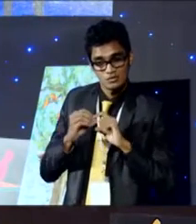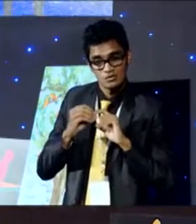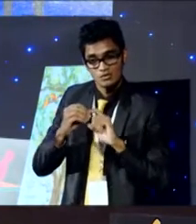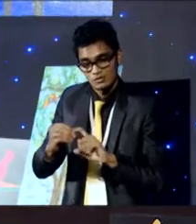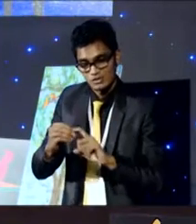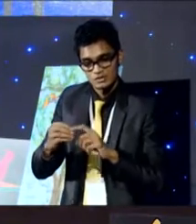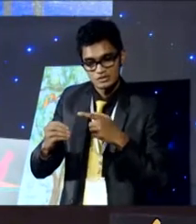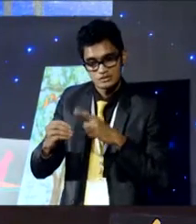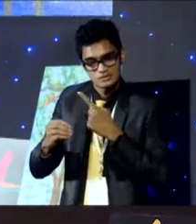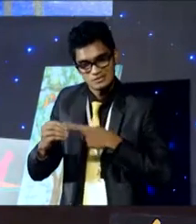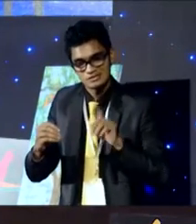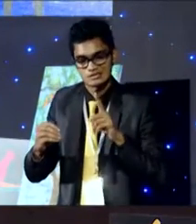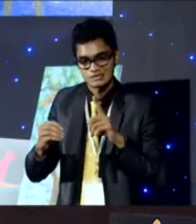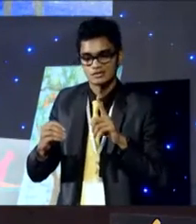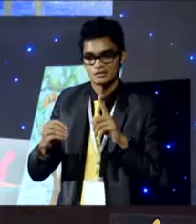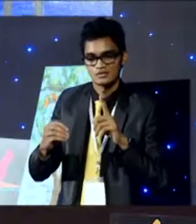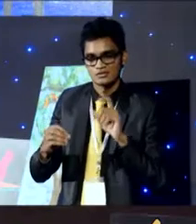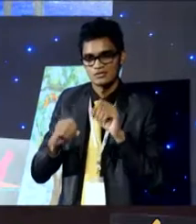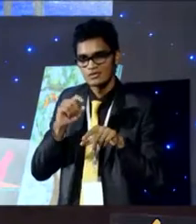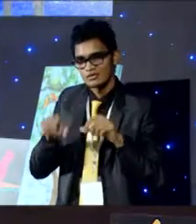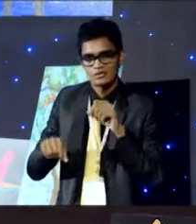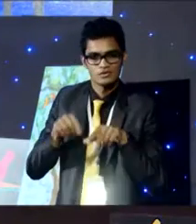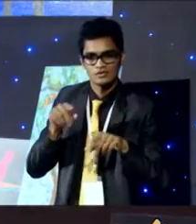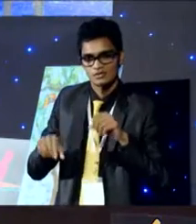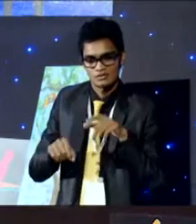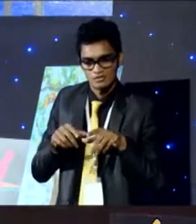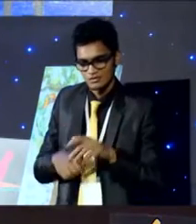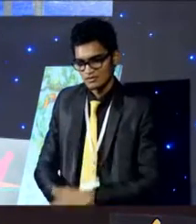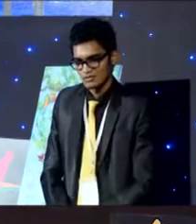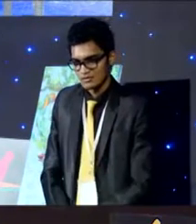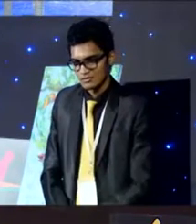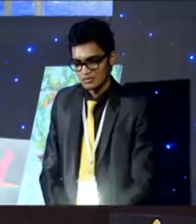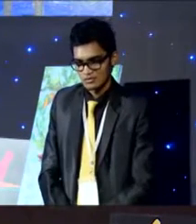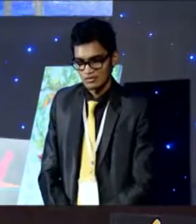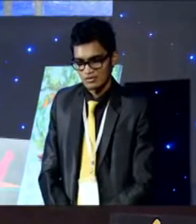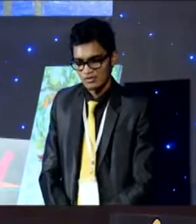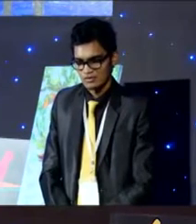then once done that, we also ramped up our hiring.